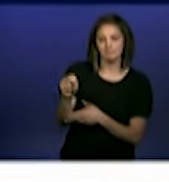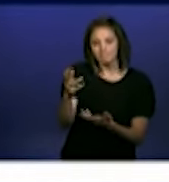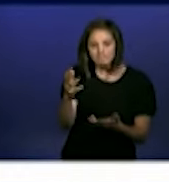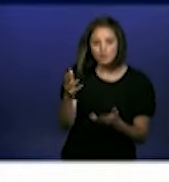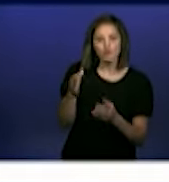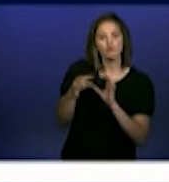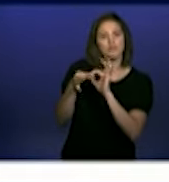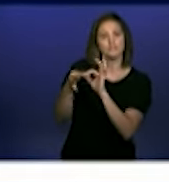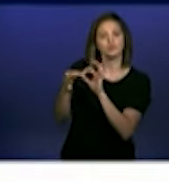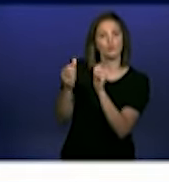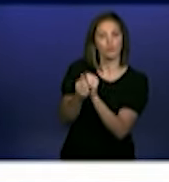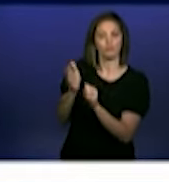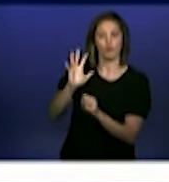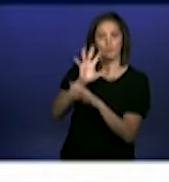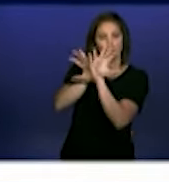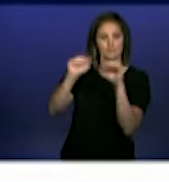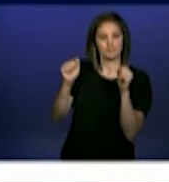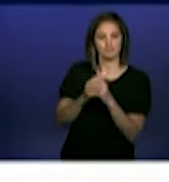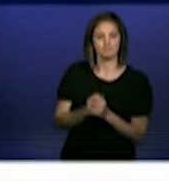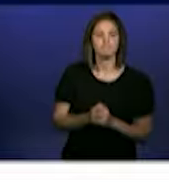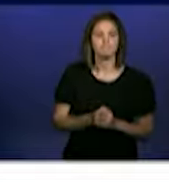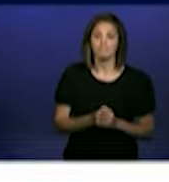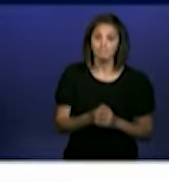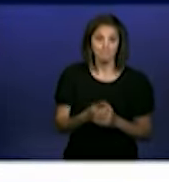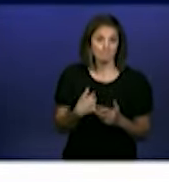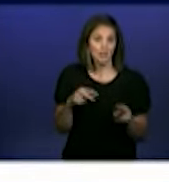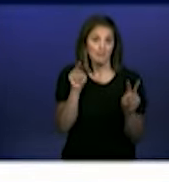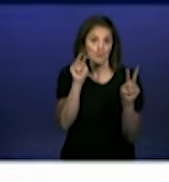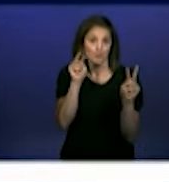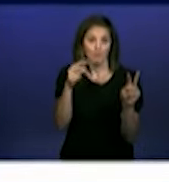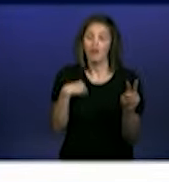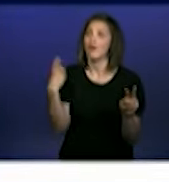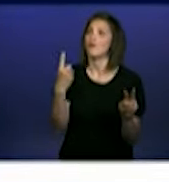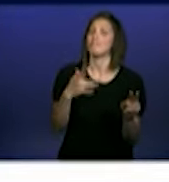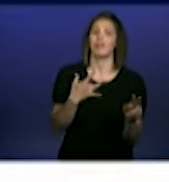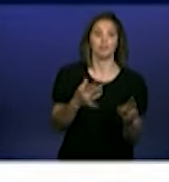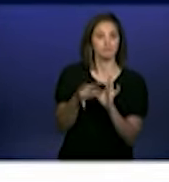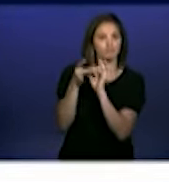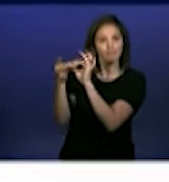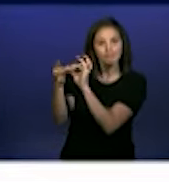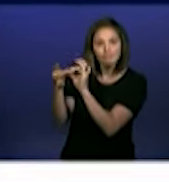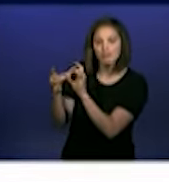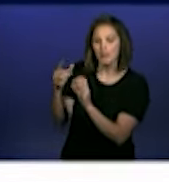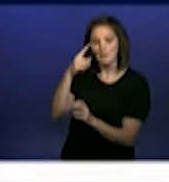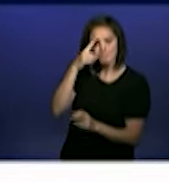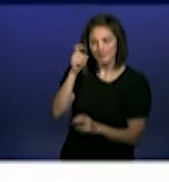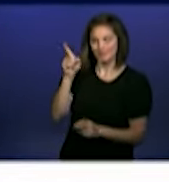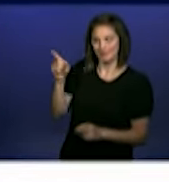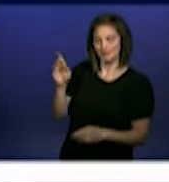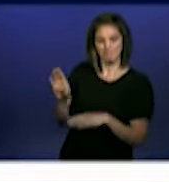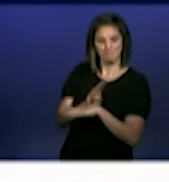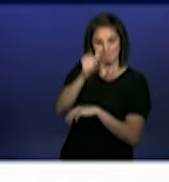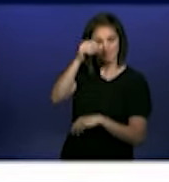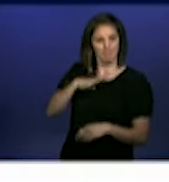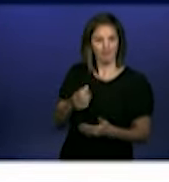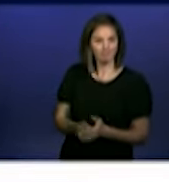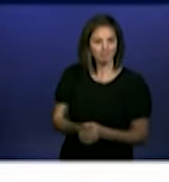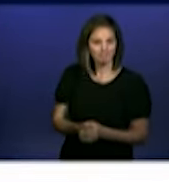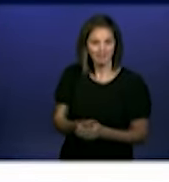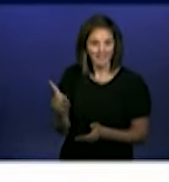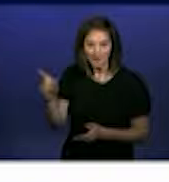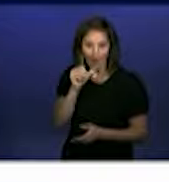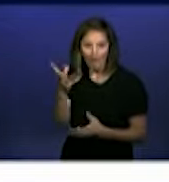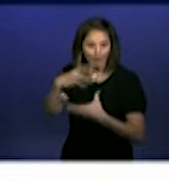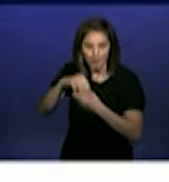former president? I look forward to working with him. I've always felt connected with President Trump because he's a businessman like me that wasn't in politics, was